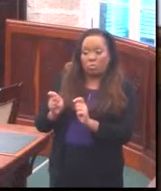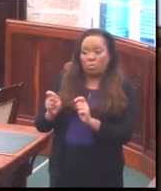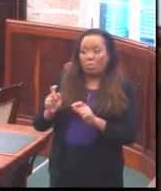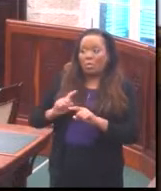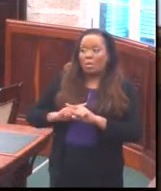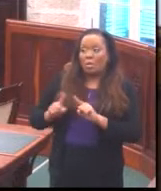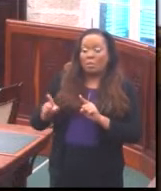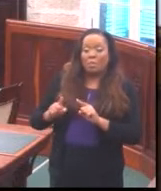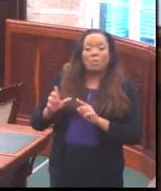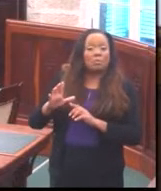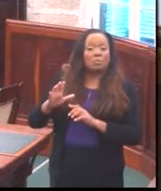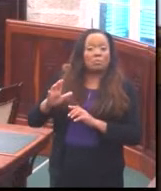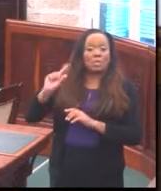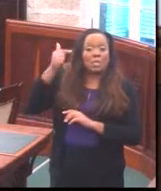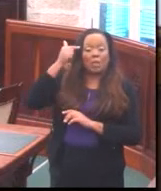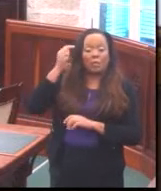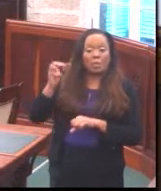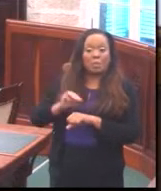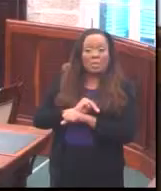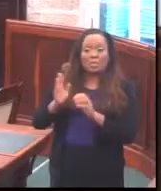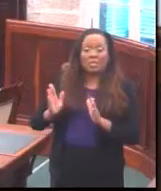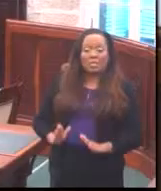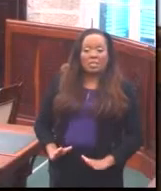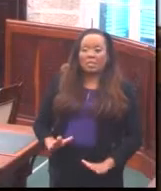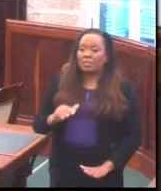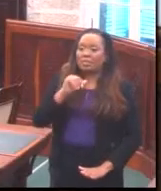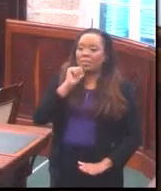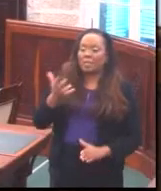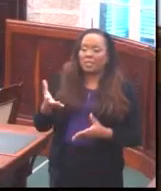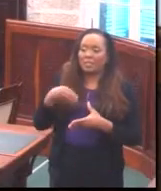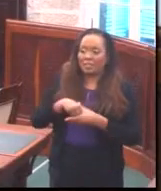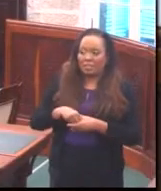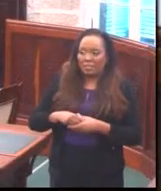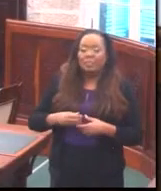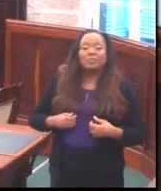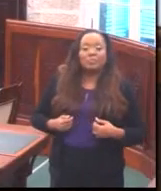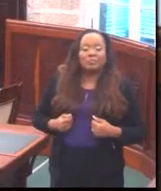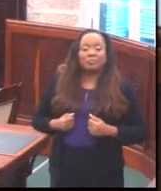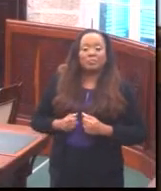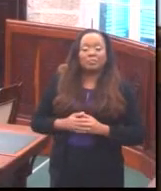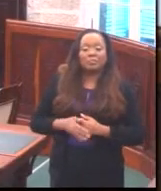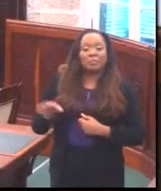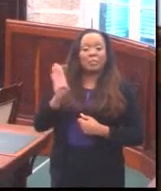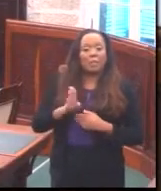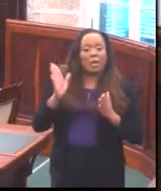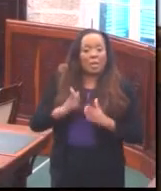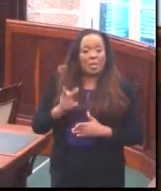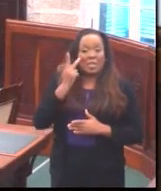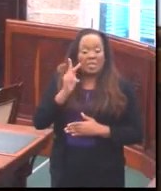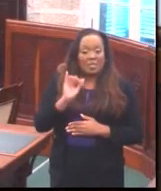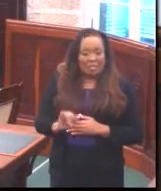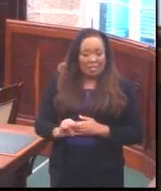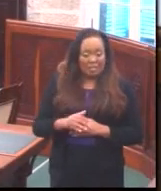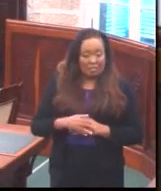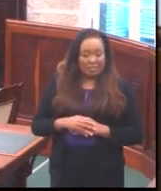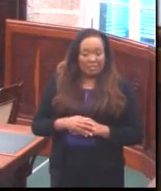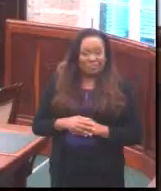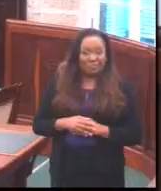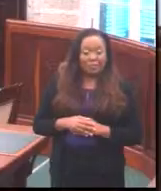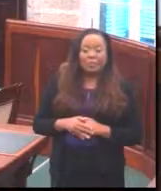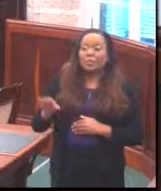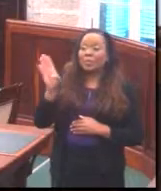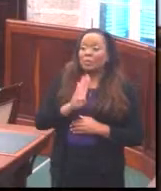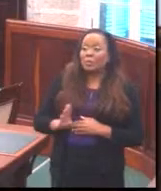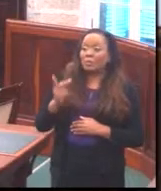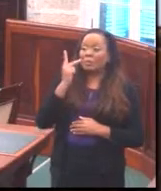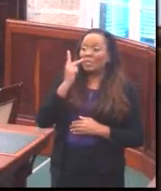participation of the Cabinet. In broad daylight, Barbadians saw, under the glare of lights, Barbadians saw